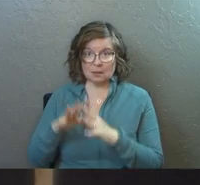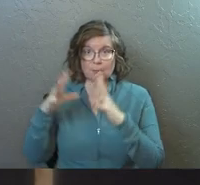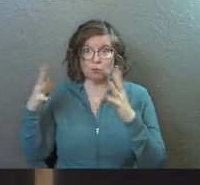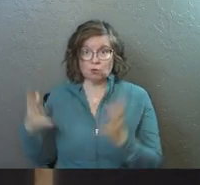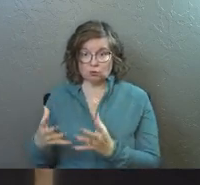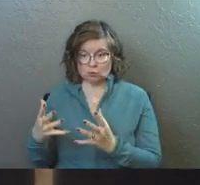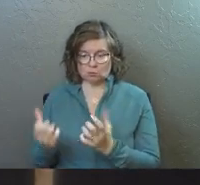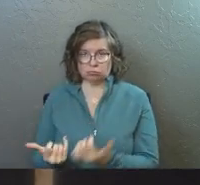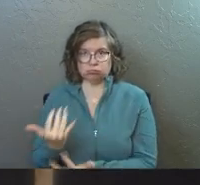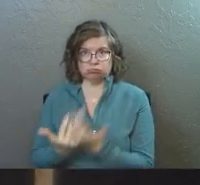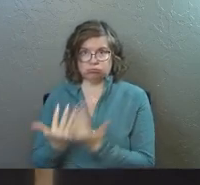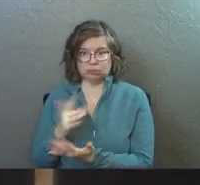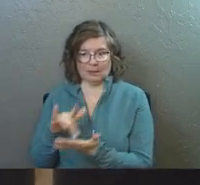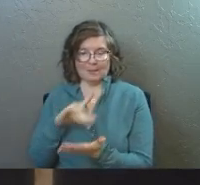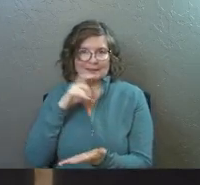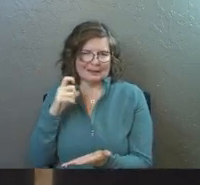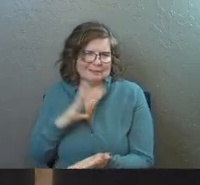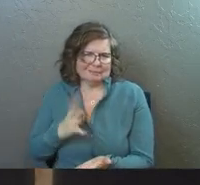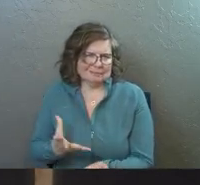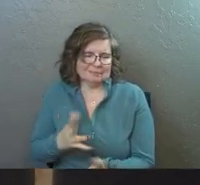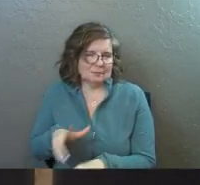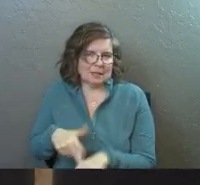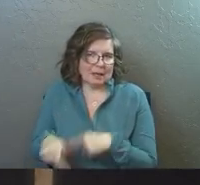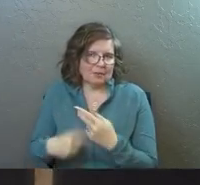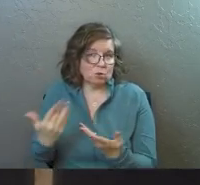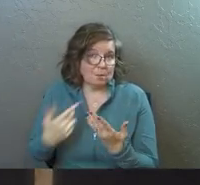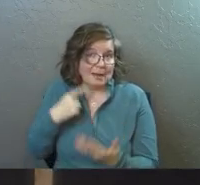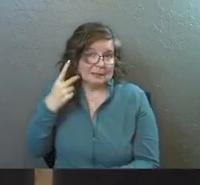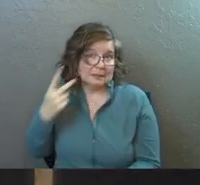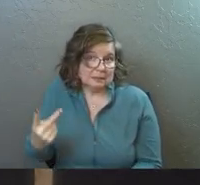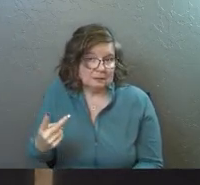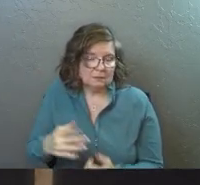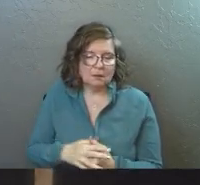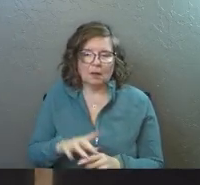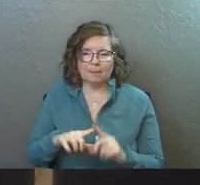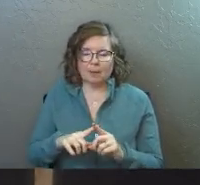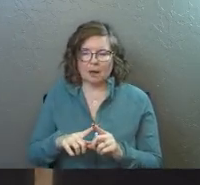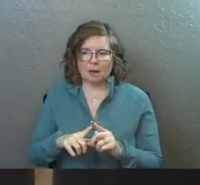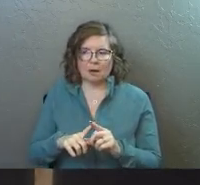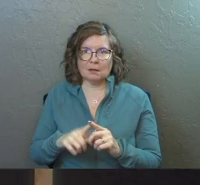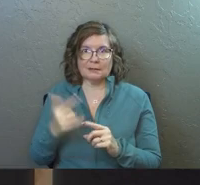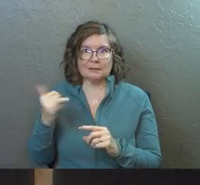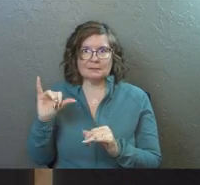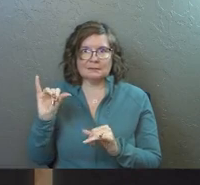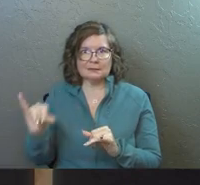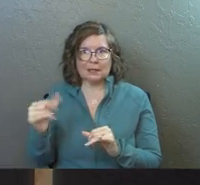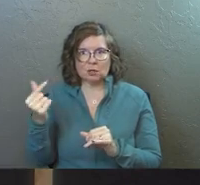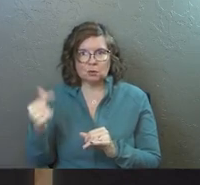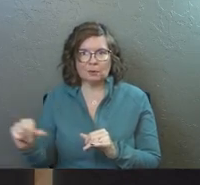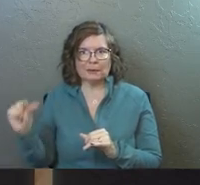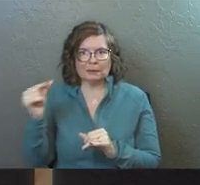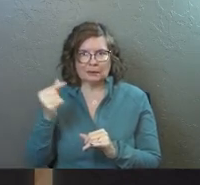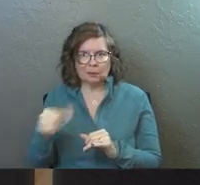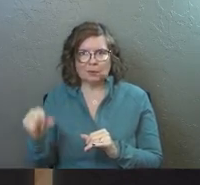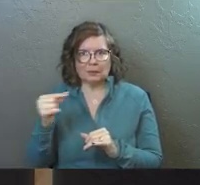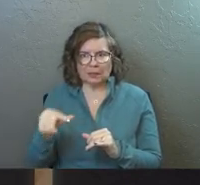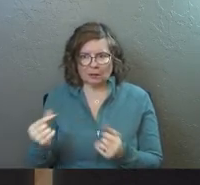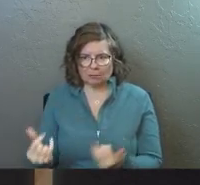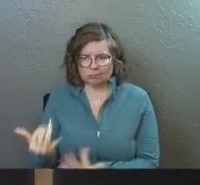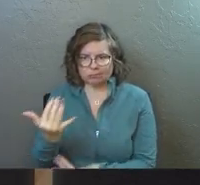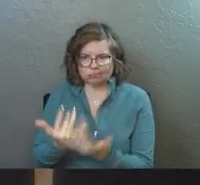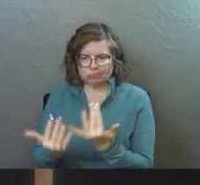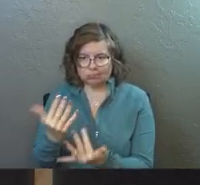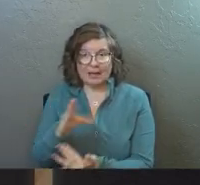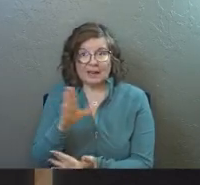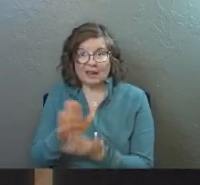is on fire in the middle of the desert, right? Like, that's the kind of thing you might see. But it's the fact that it just keeps burning and burning and it never turns